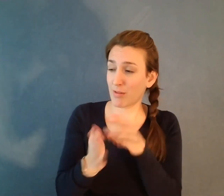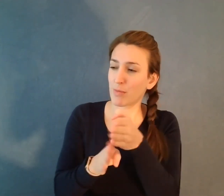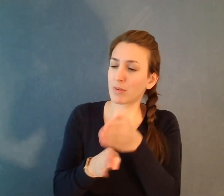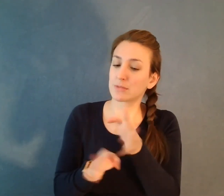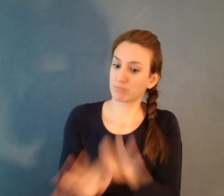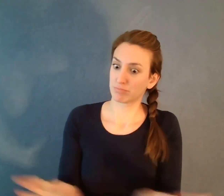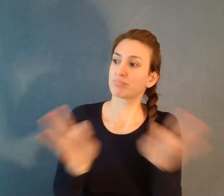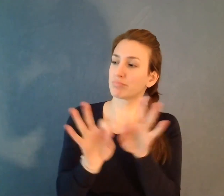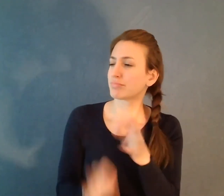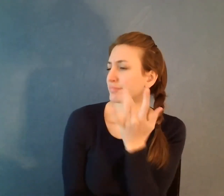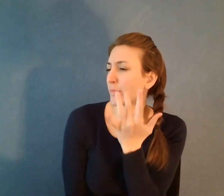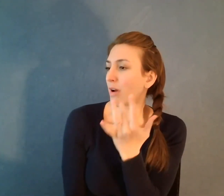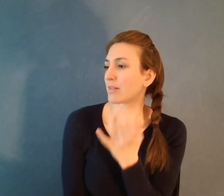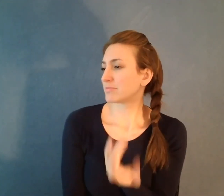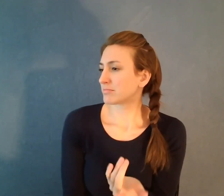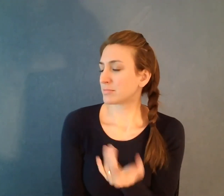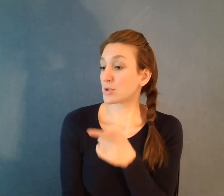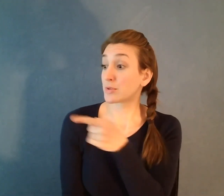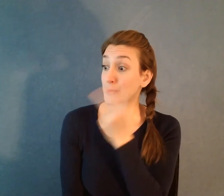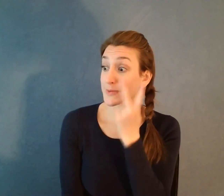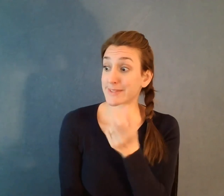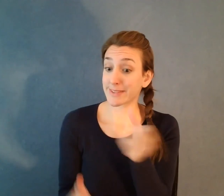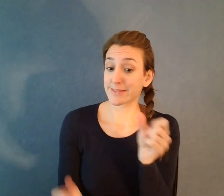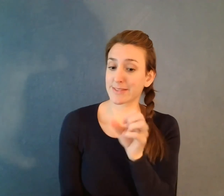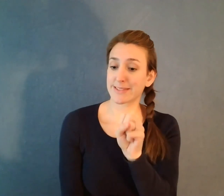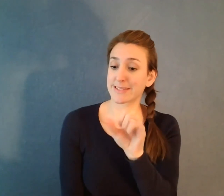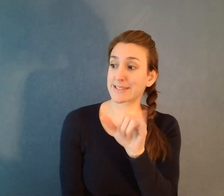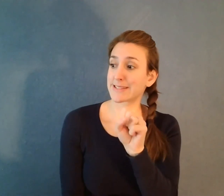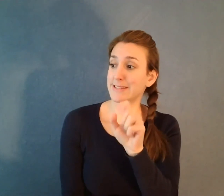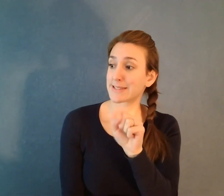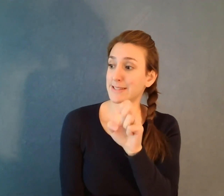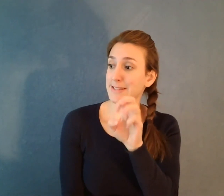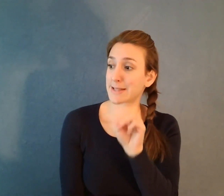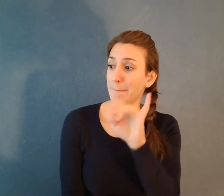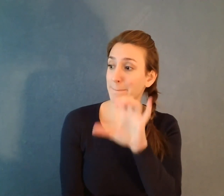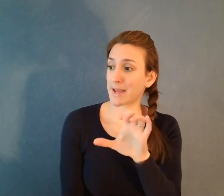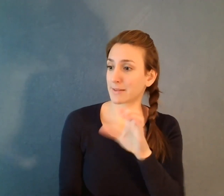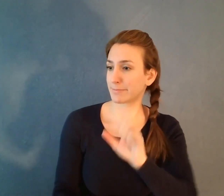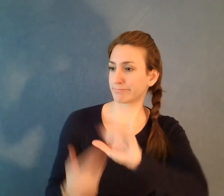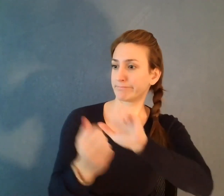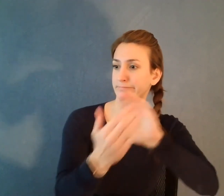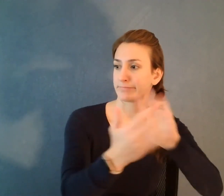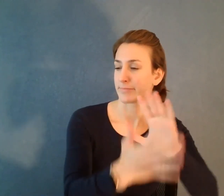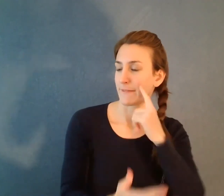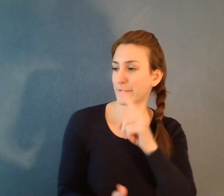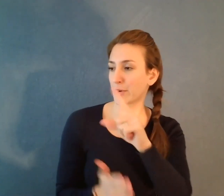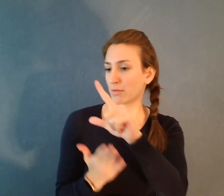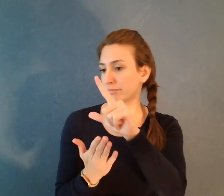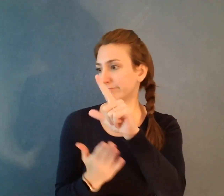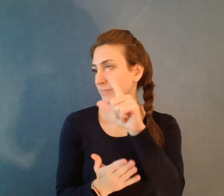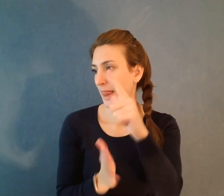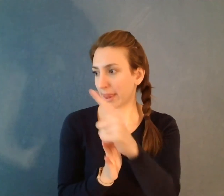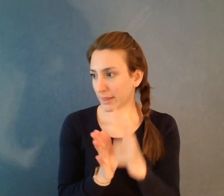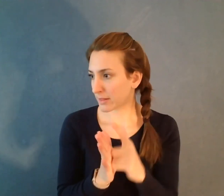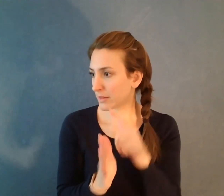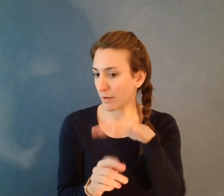what systemic barriers you have seen to people entering the legal profession, either personally or